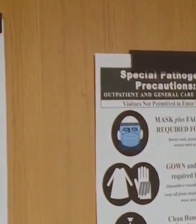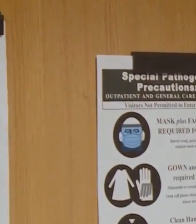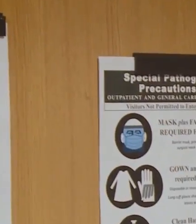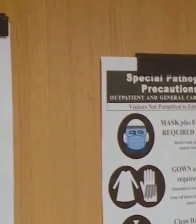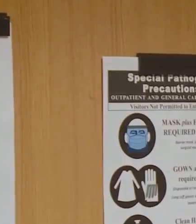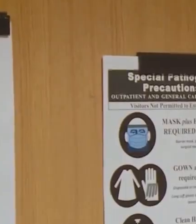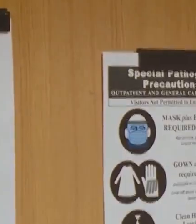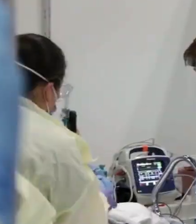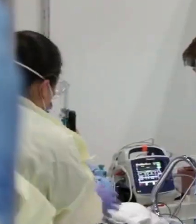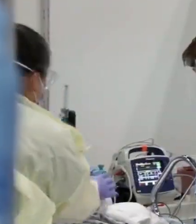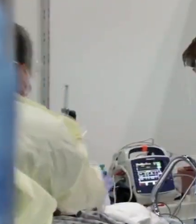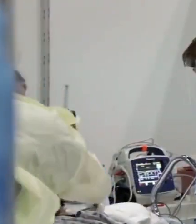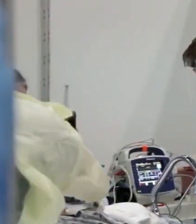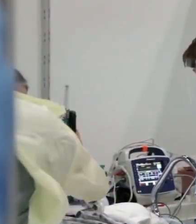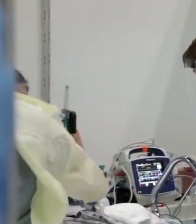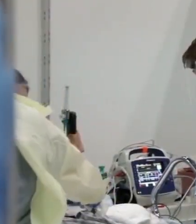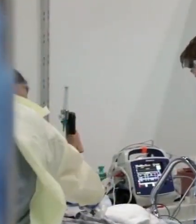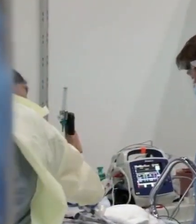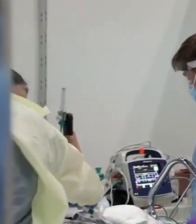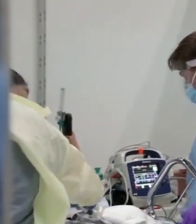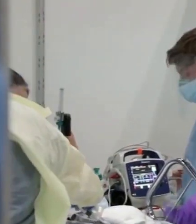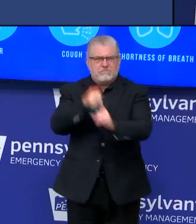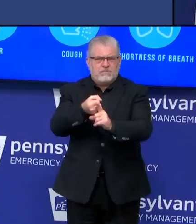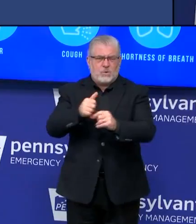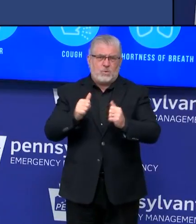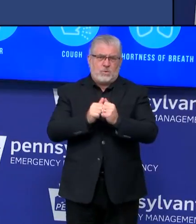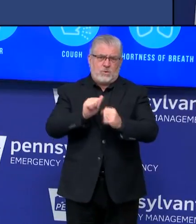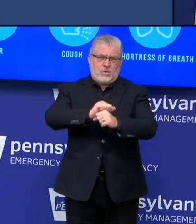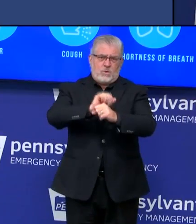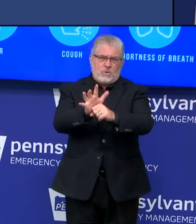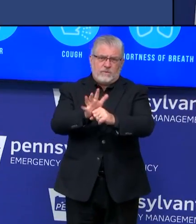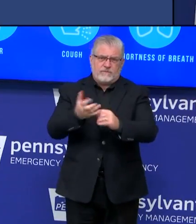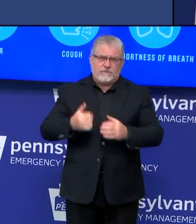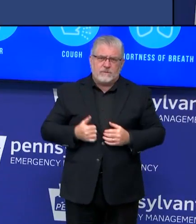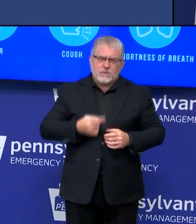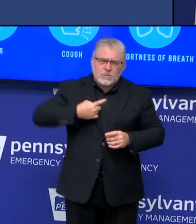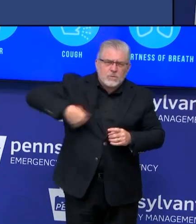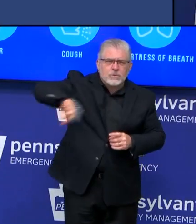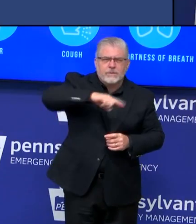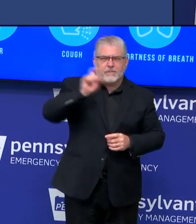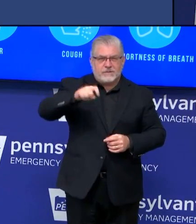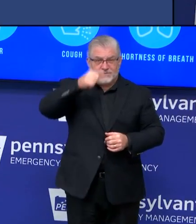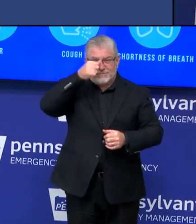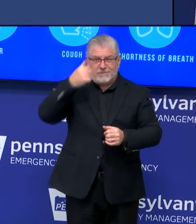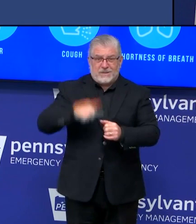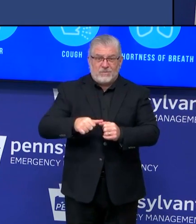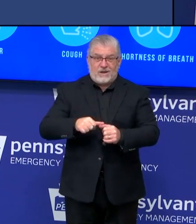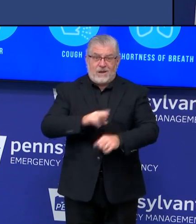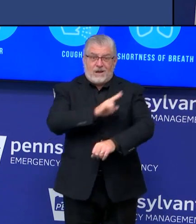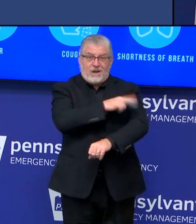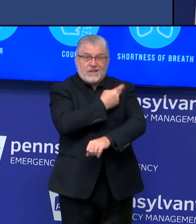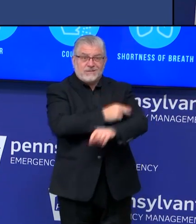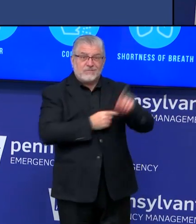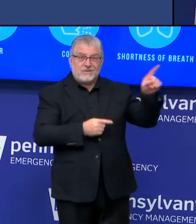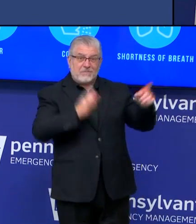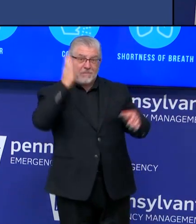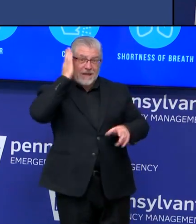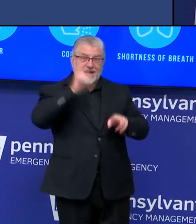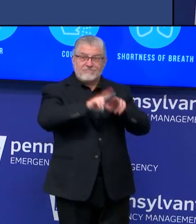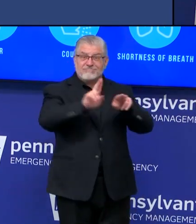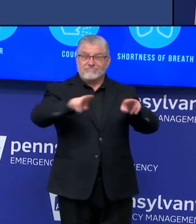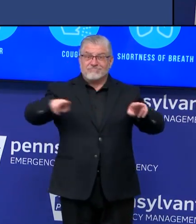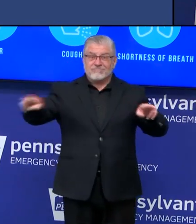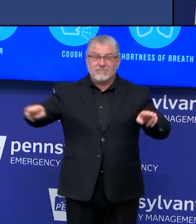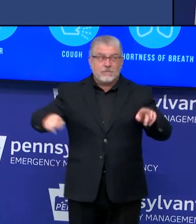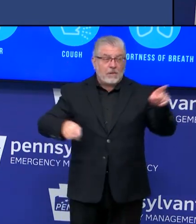elective surgeries when necessary to keep beds available. There are not an unlimited number of hospital beds. But even more importantly, there